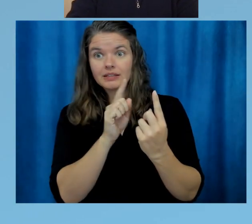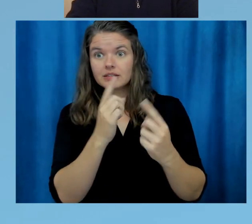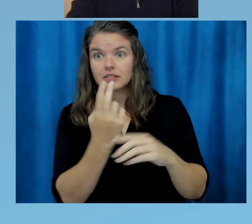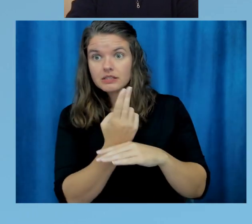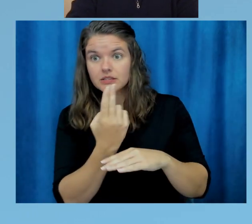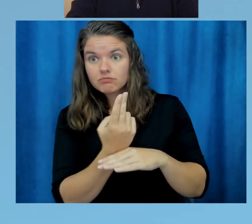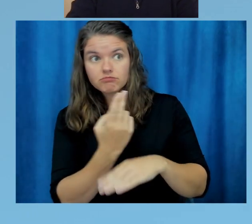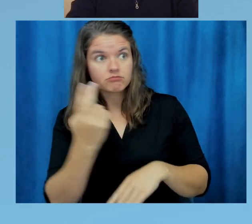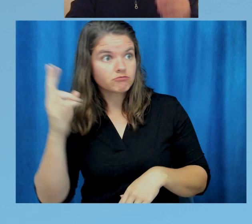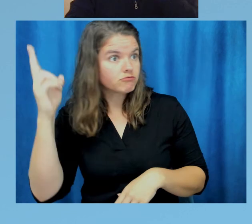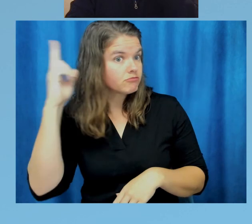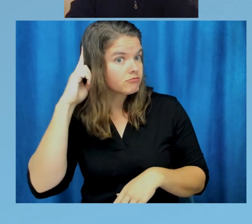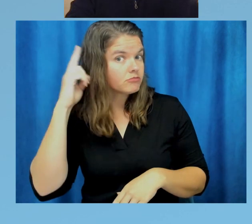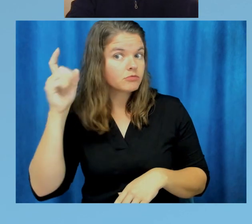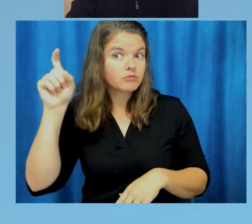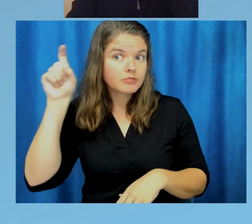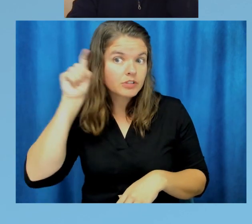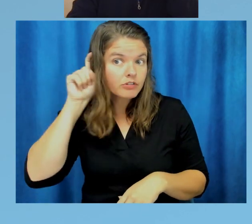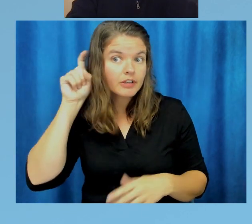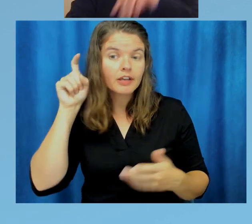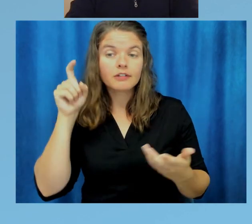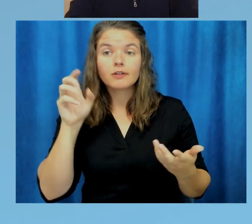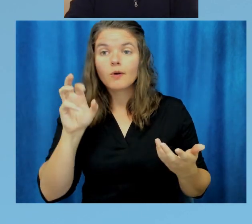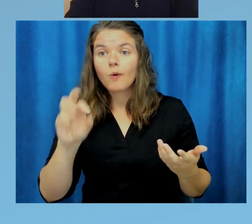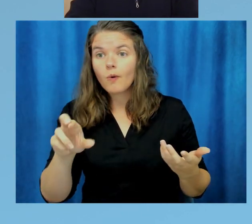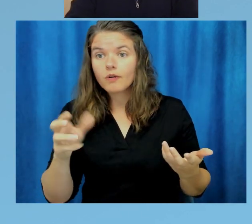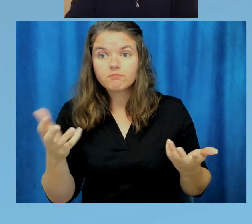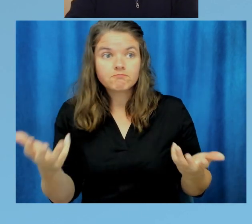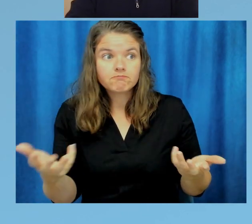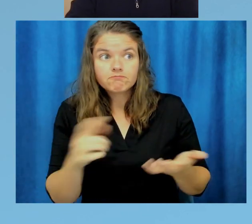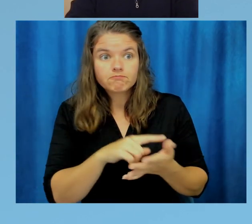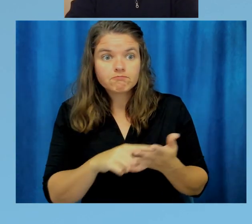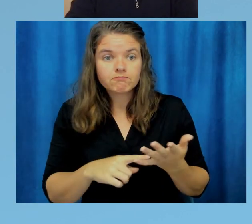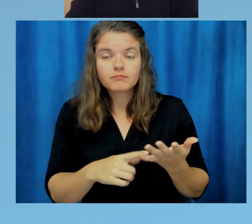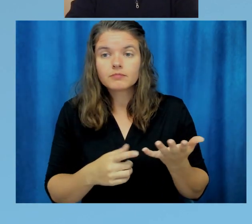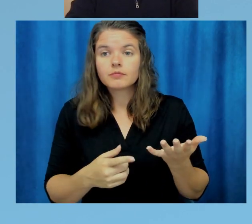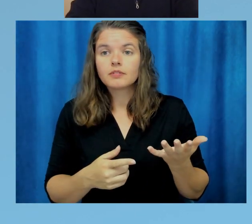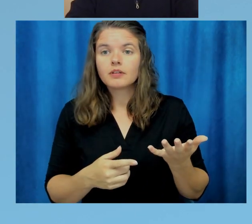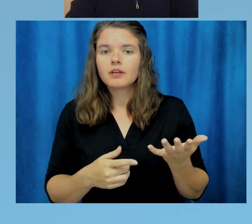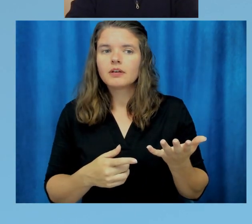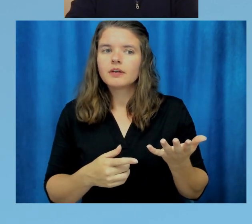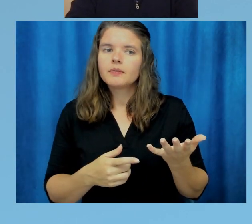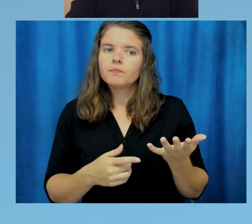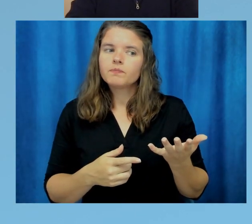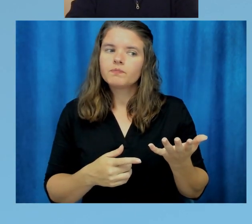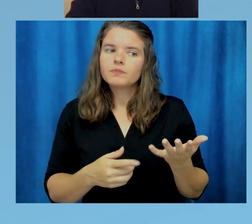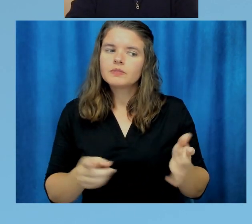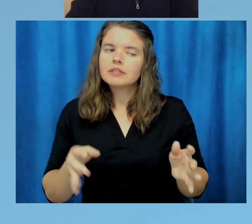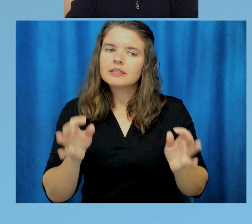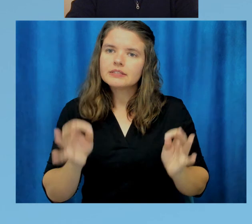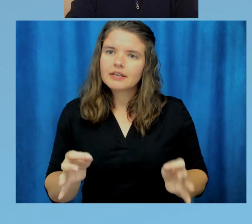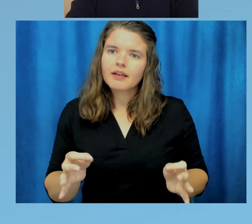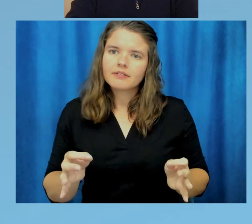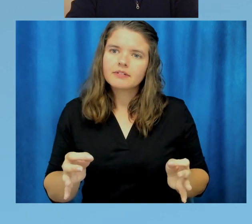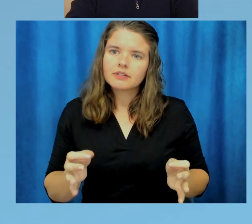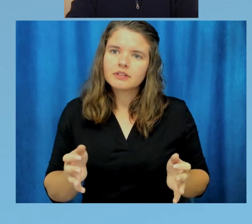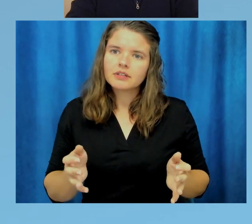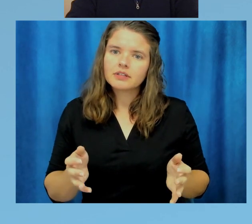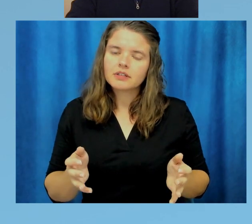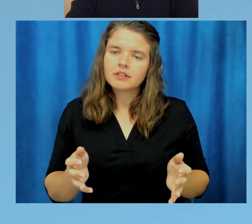meet somebody that's wearing hearing aids or using the cochlear implants, there